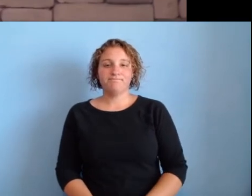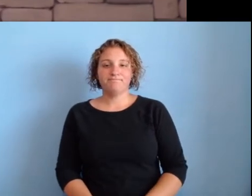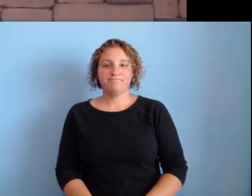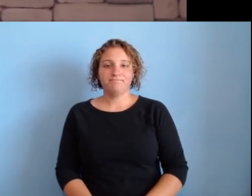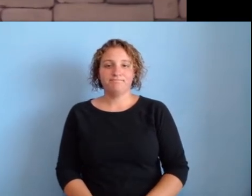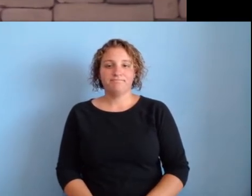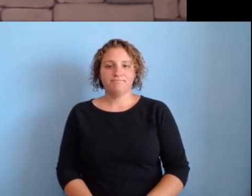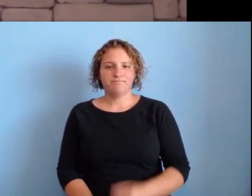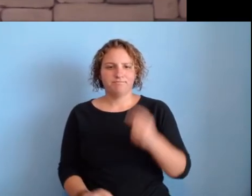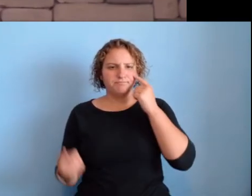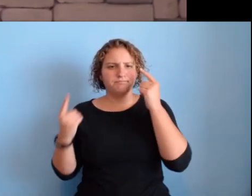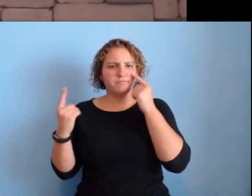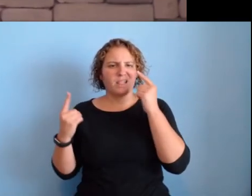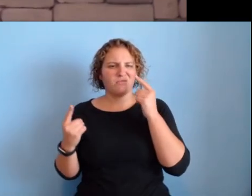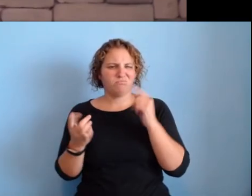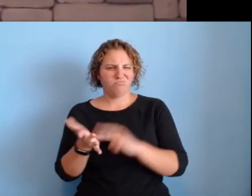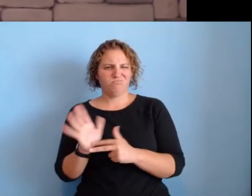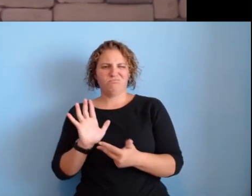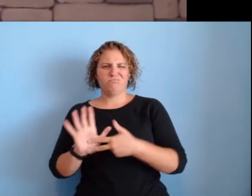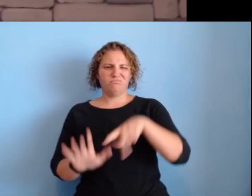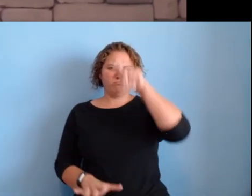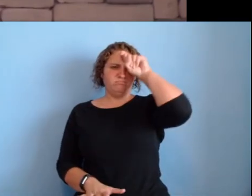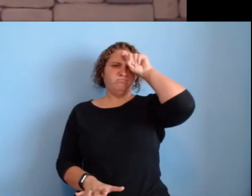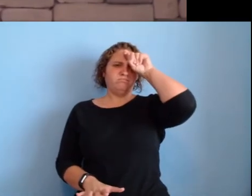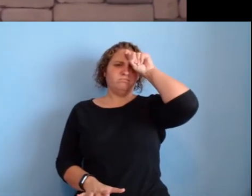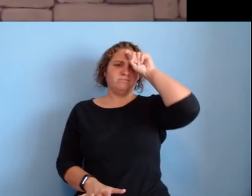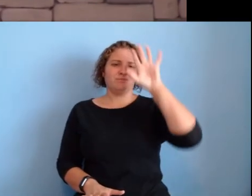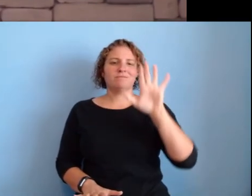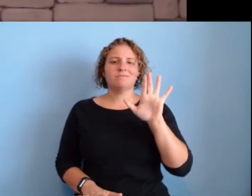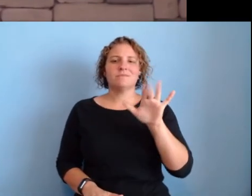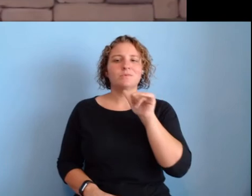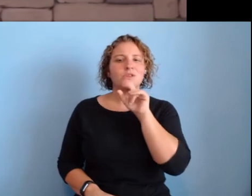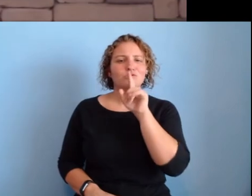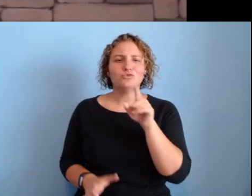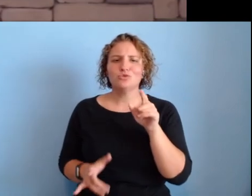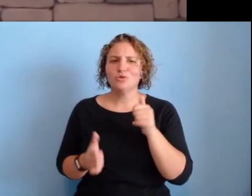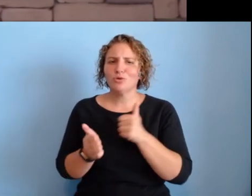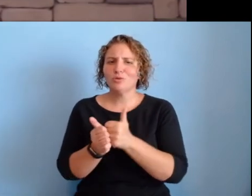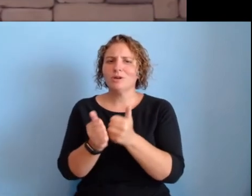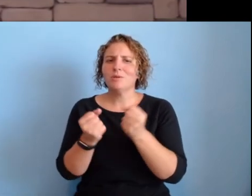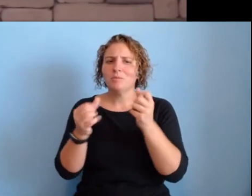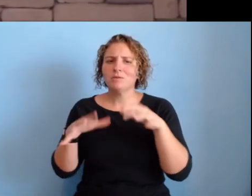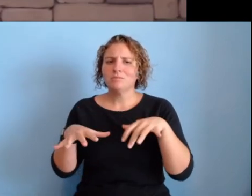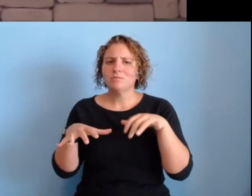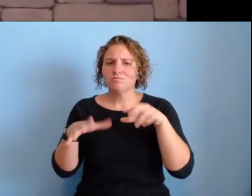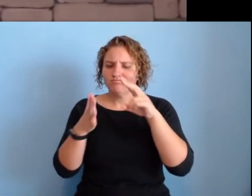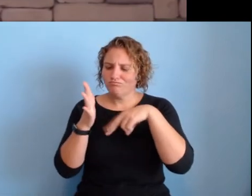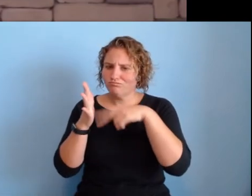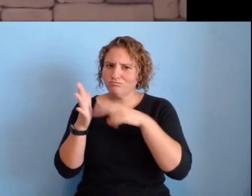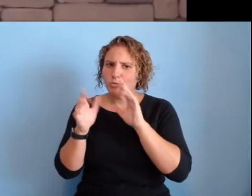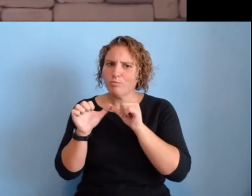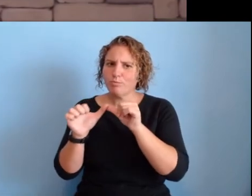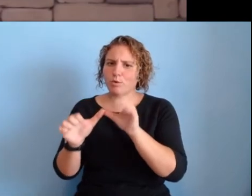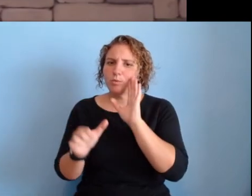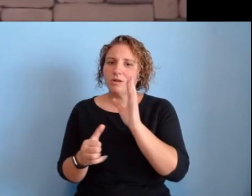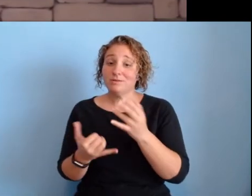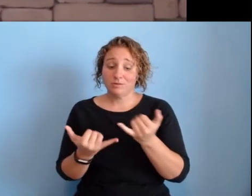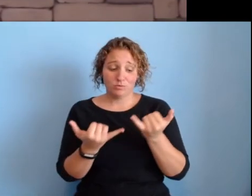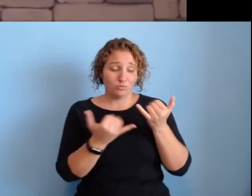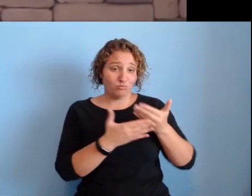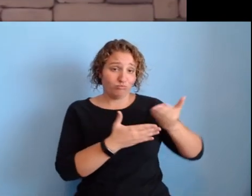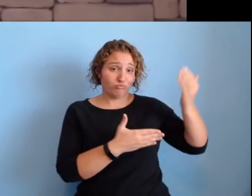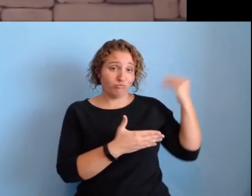And you're thinking, what does that mean? Well, that's why we're not sure how far we're going to get today. Was, is